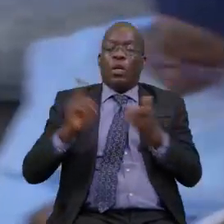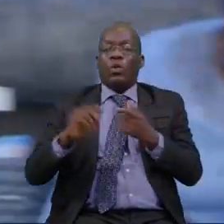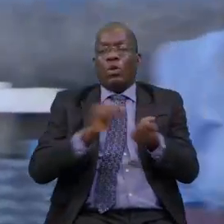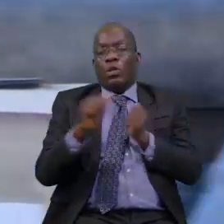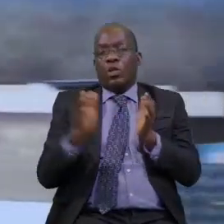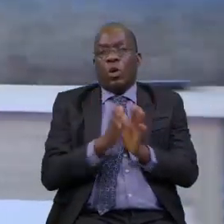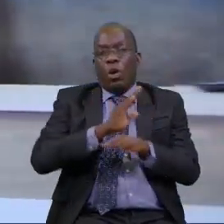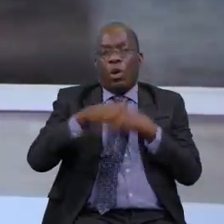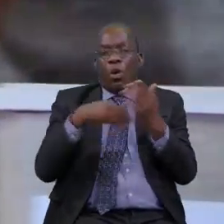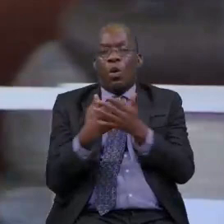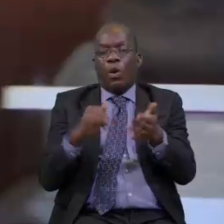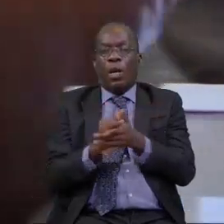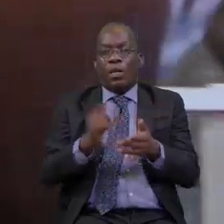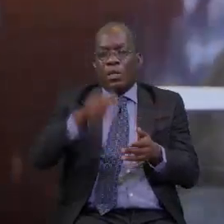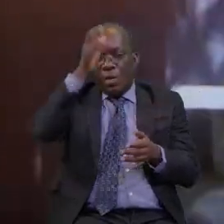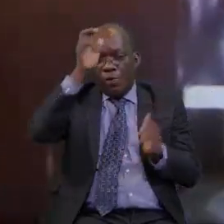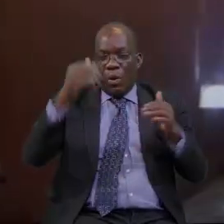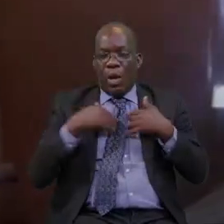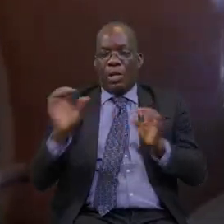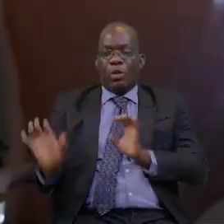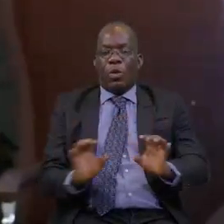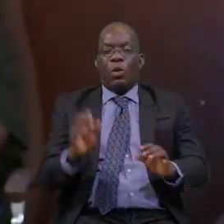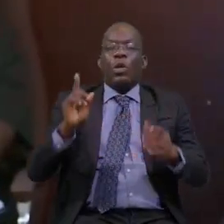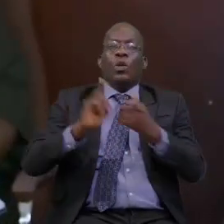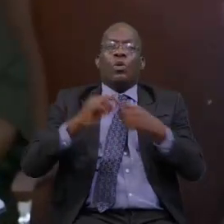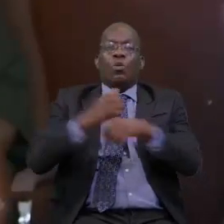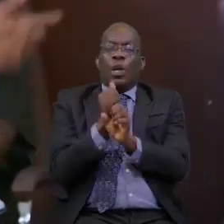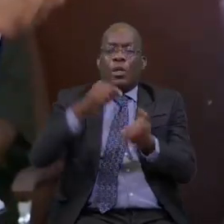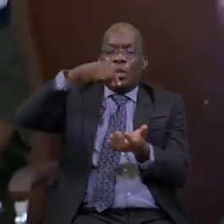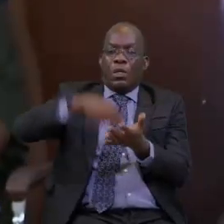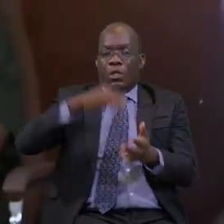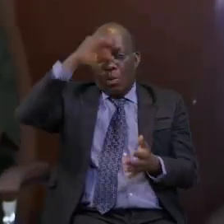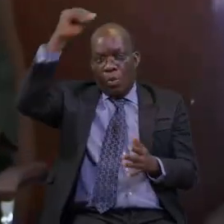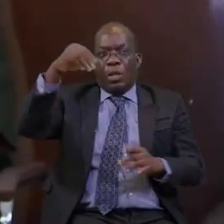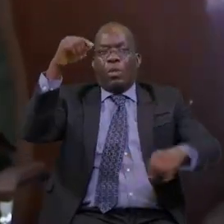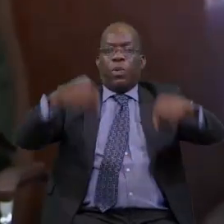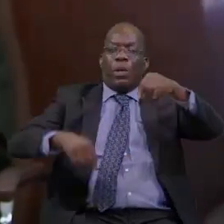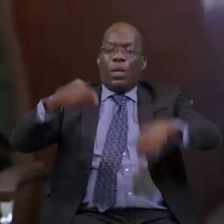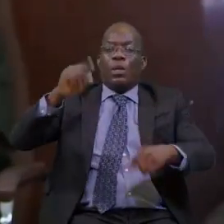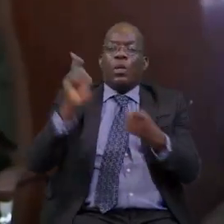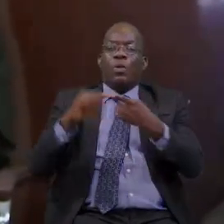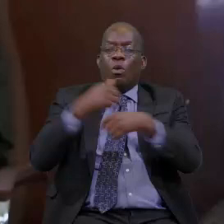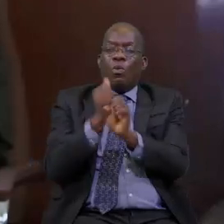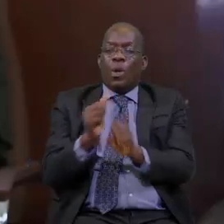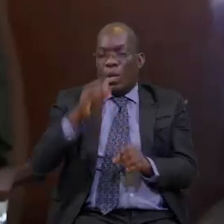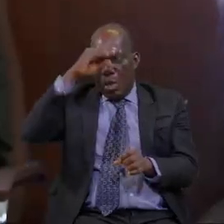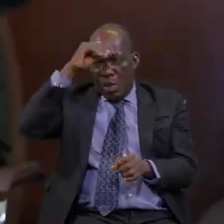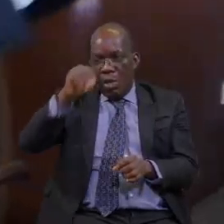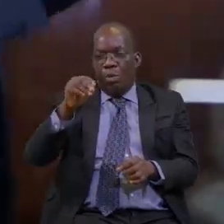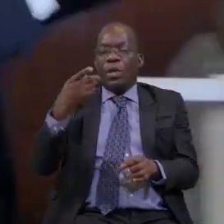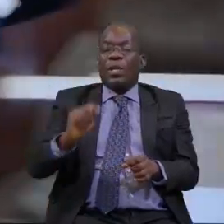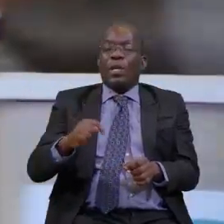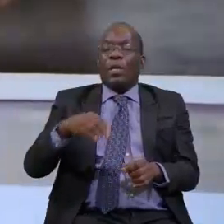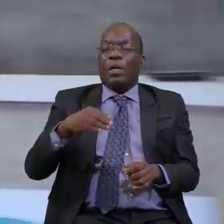done, making this man an invalid and making him to be the man, to be